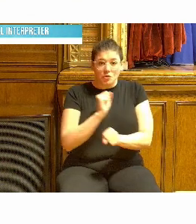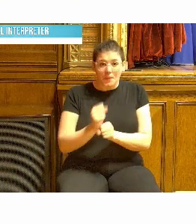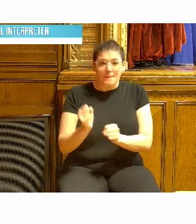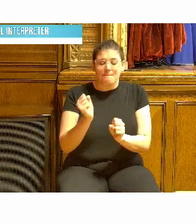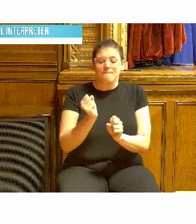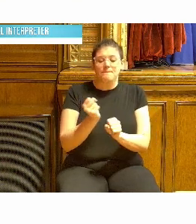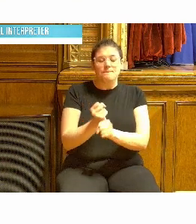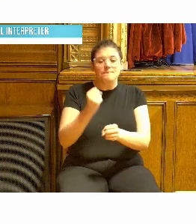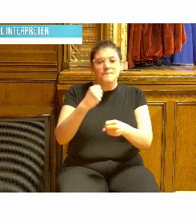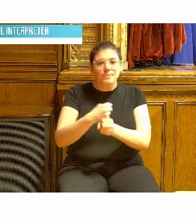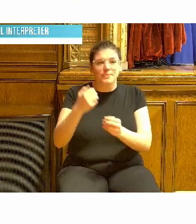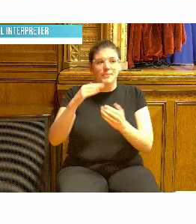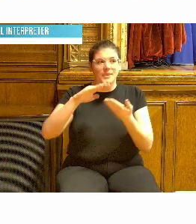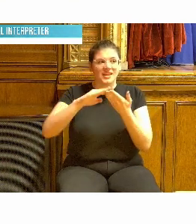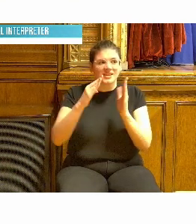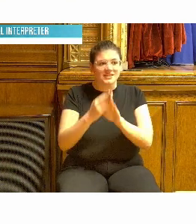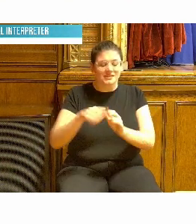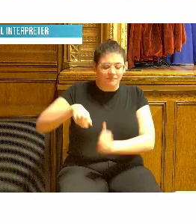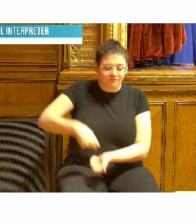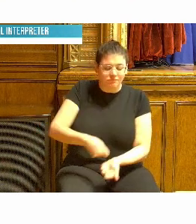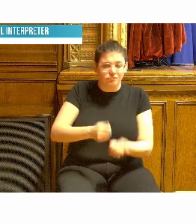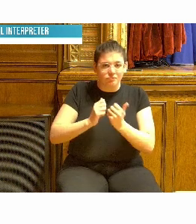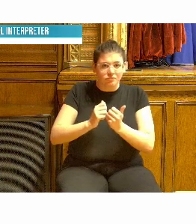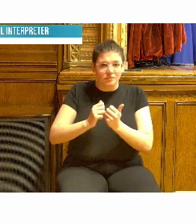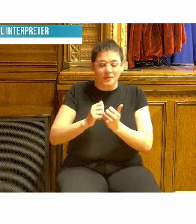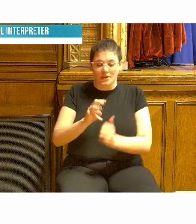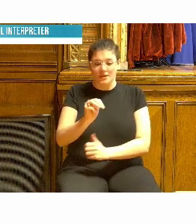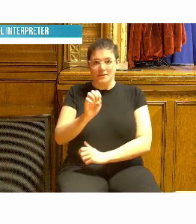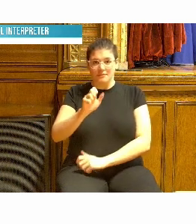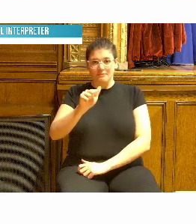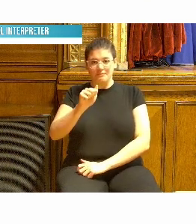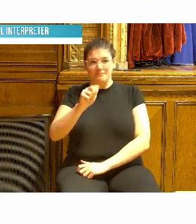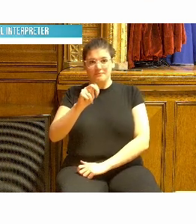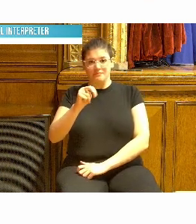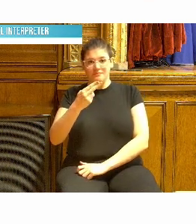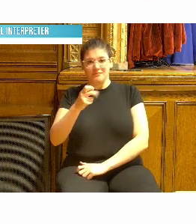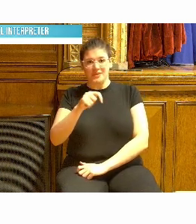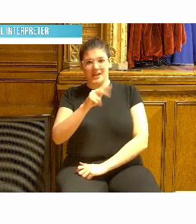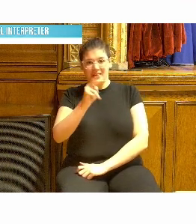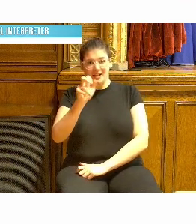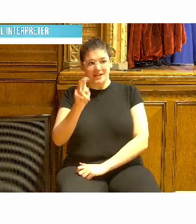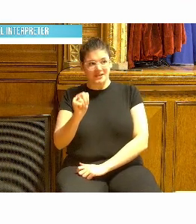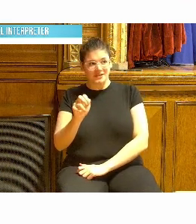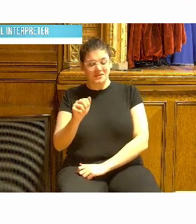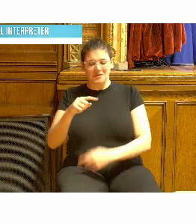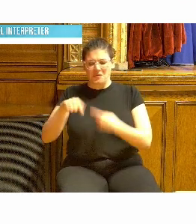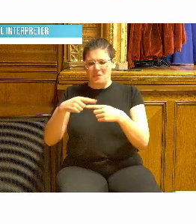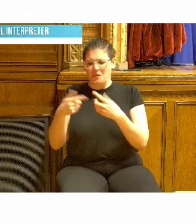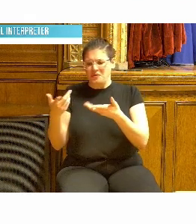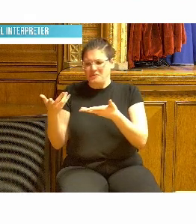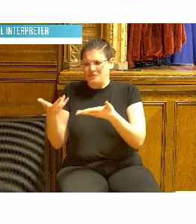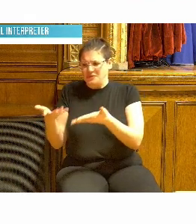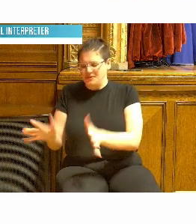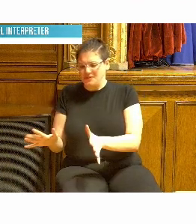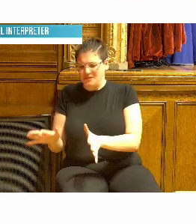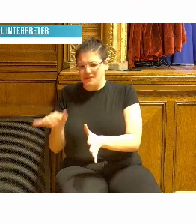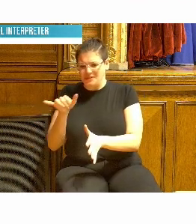by hand. The Manhattan was done when it was under the Dutch, when it was New Amsterdam.